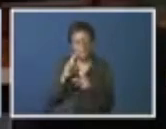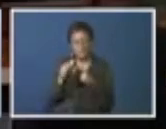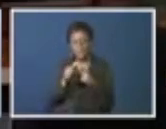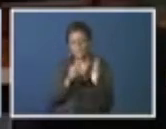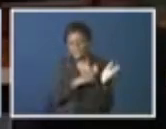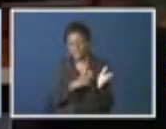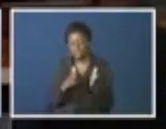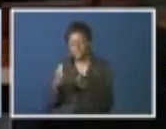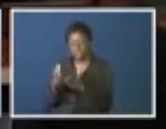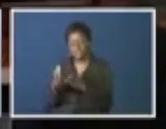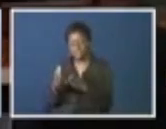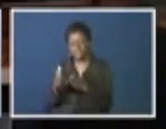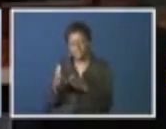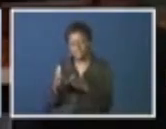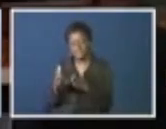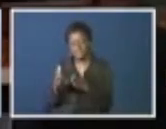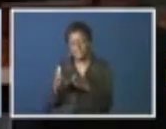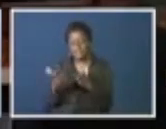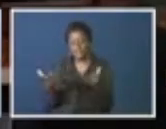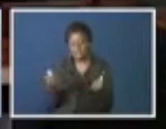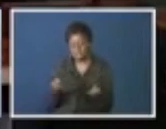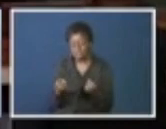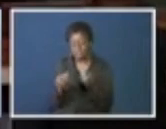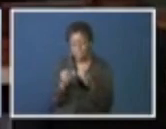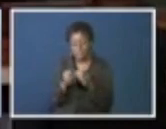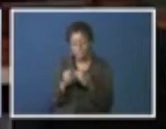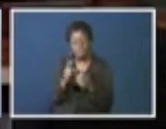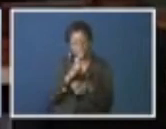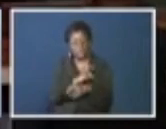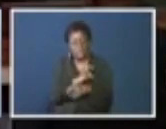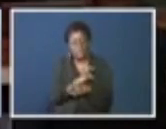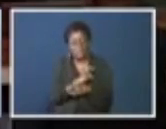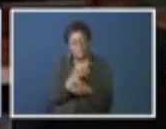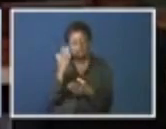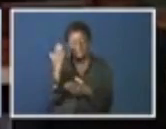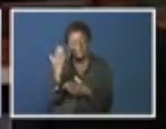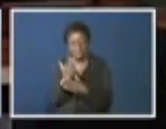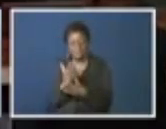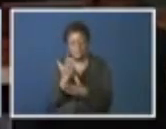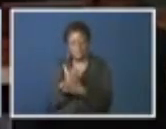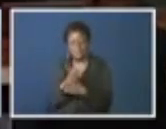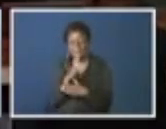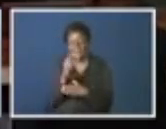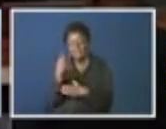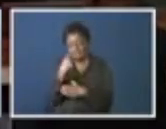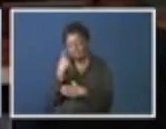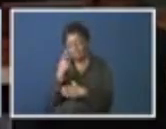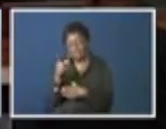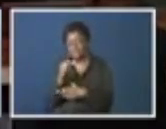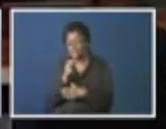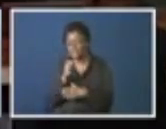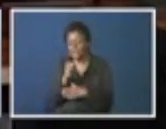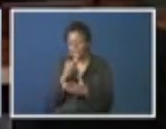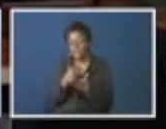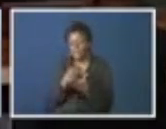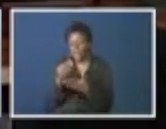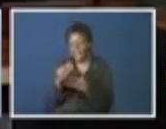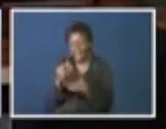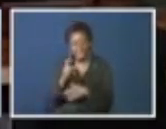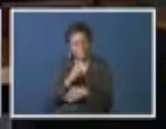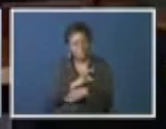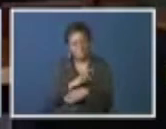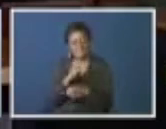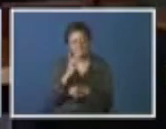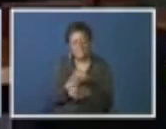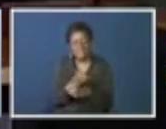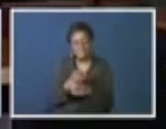of saturation patrols is hampered because you didn't buy the police cars. And